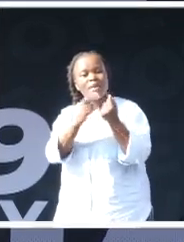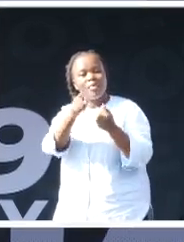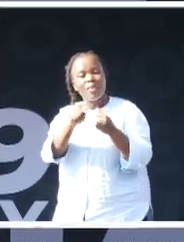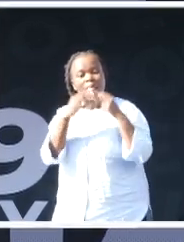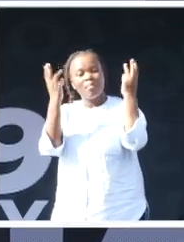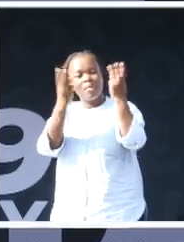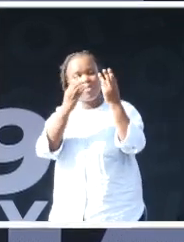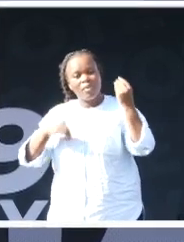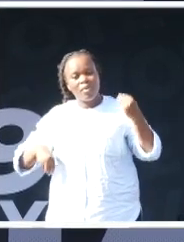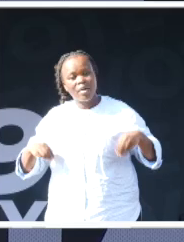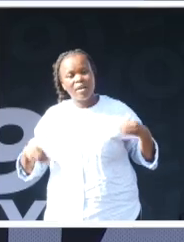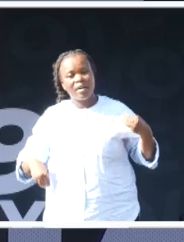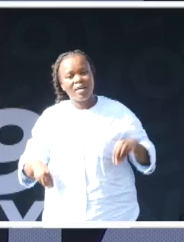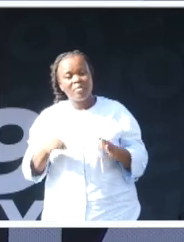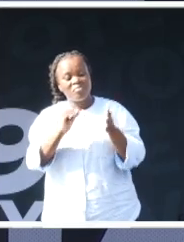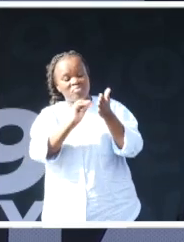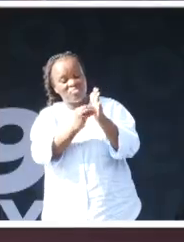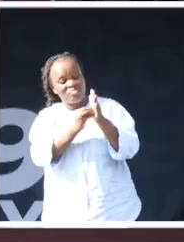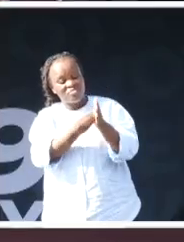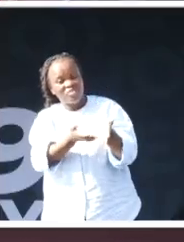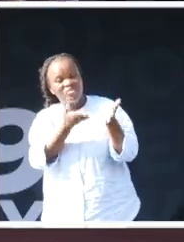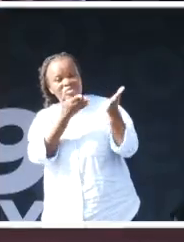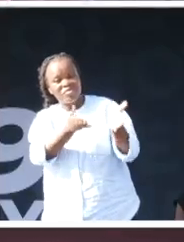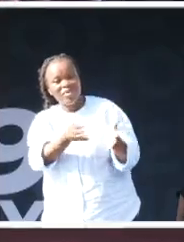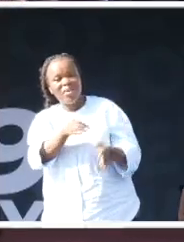Aule moto.